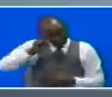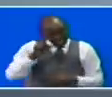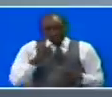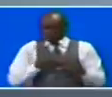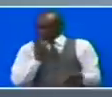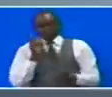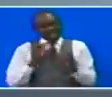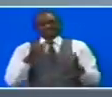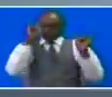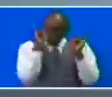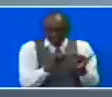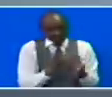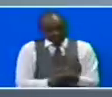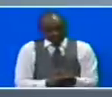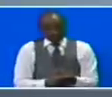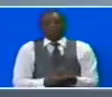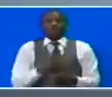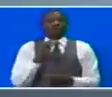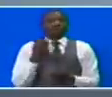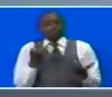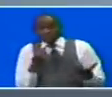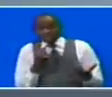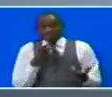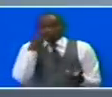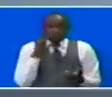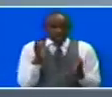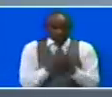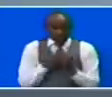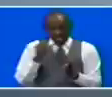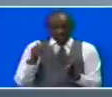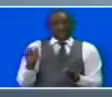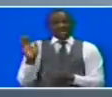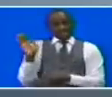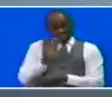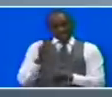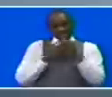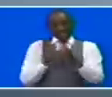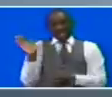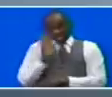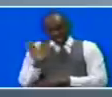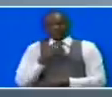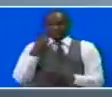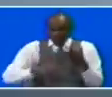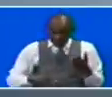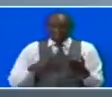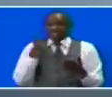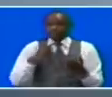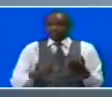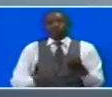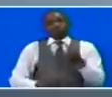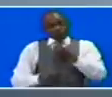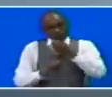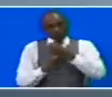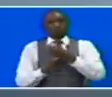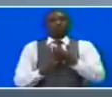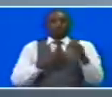the coalition to stay. Musyoka and National Rainbow Coalition leader Charity Ngilu have closed ranks in an effort to cement the